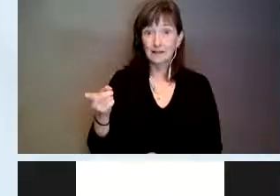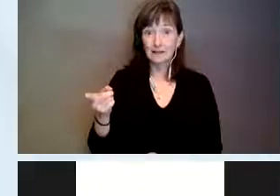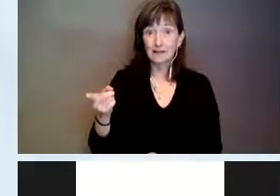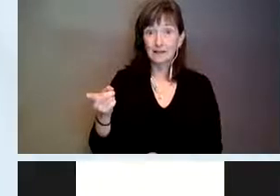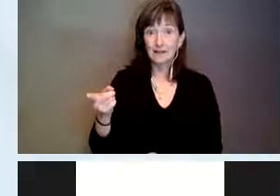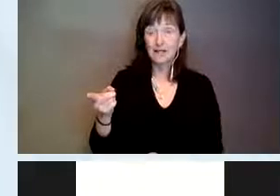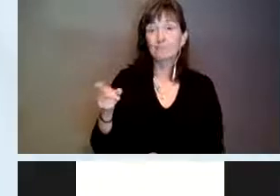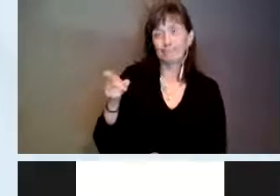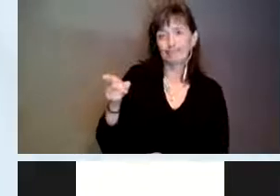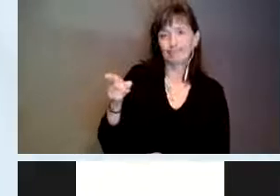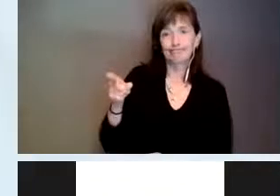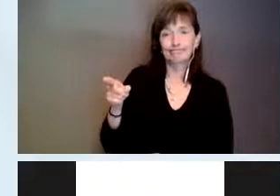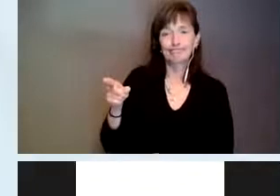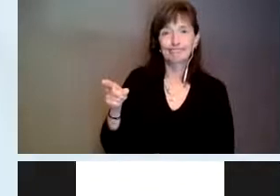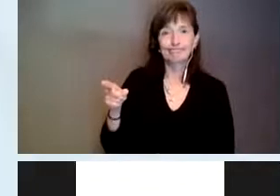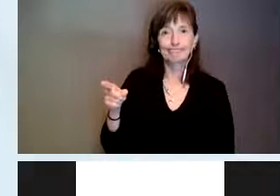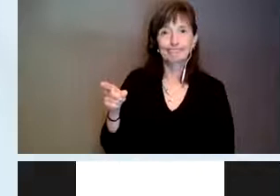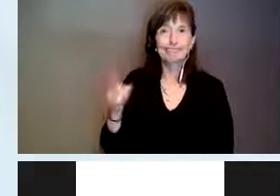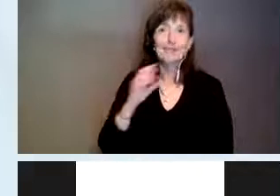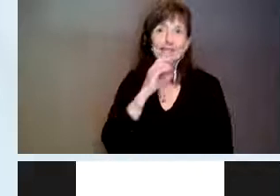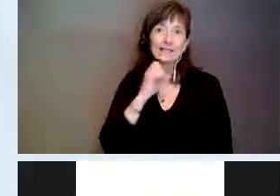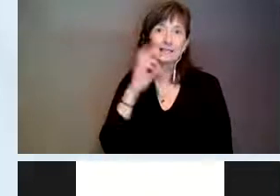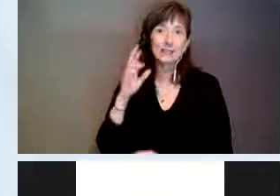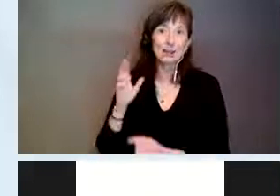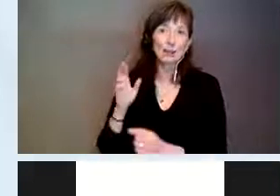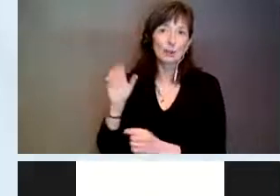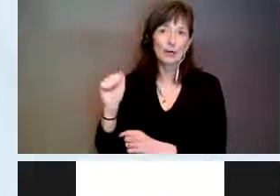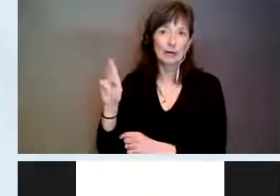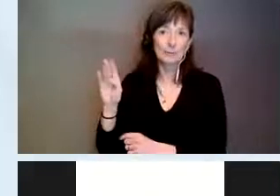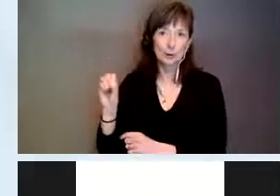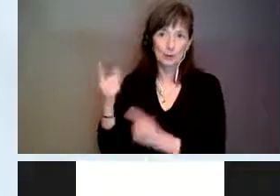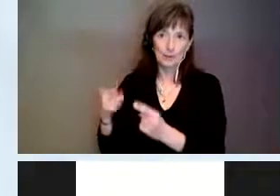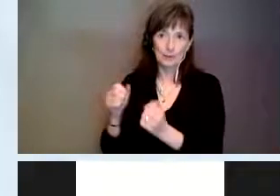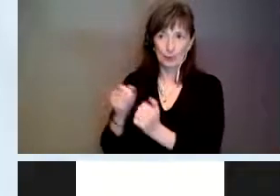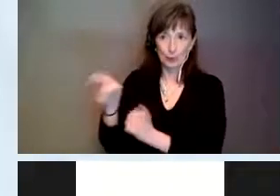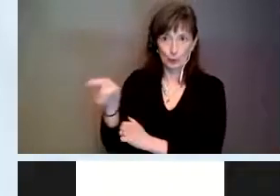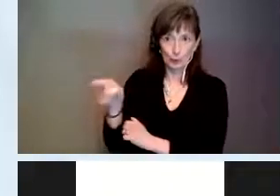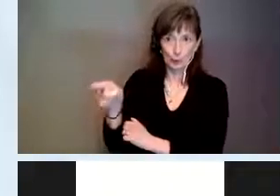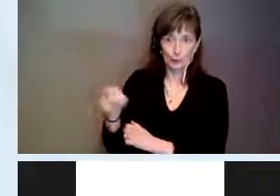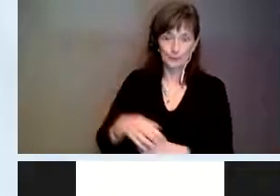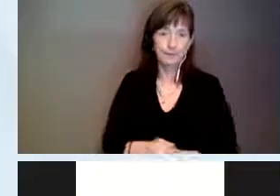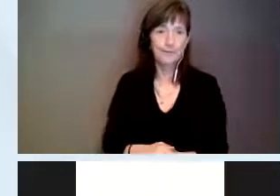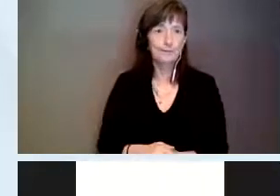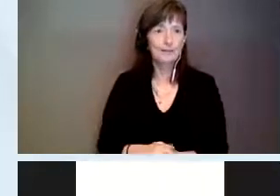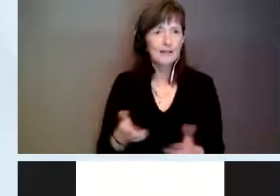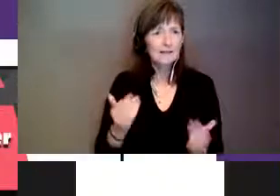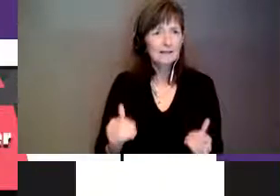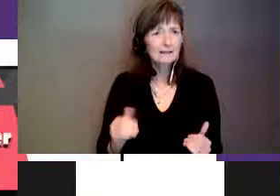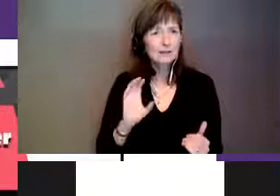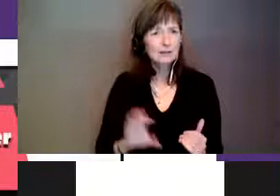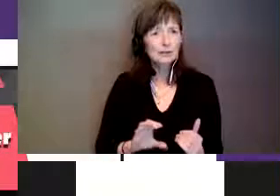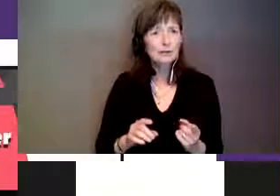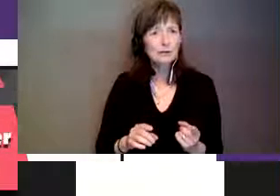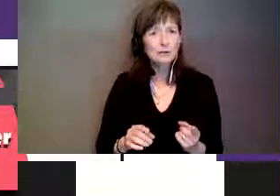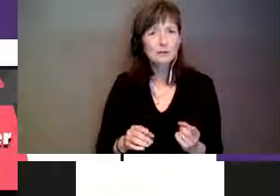she was the person who was the victim of elder abuse. I'm not sure what our next slide looks like. So if we